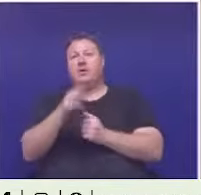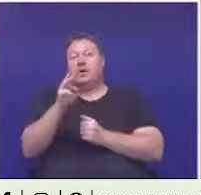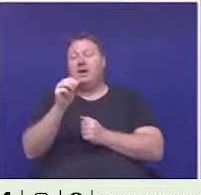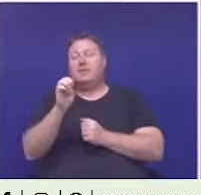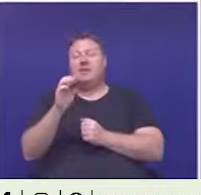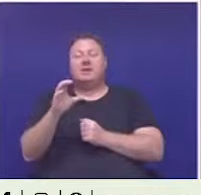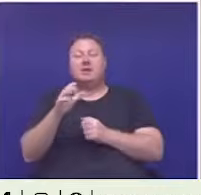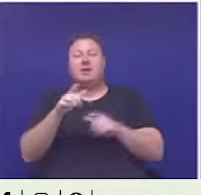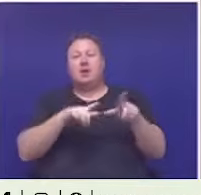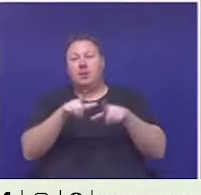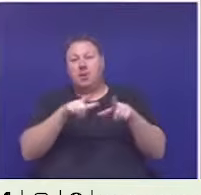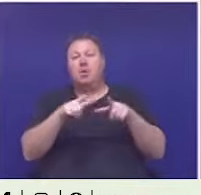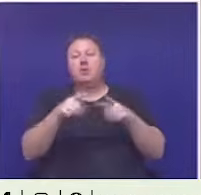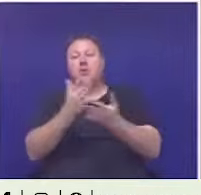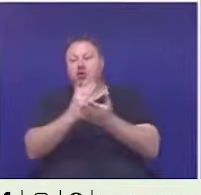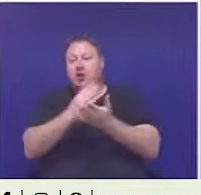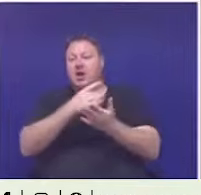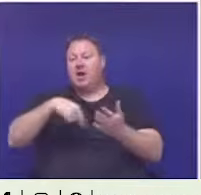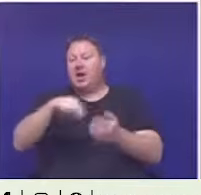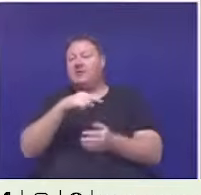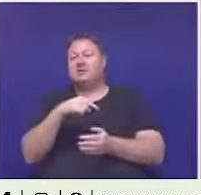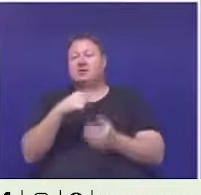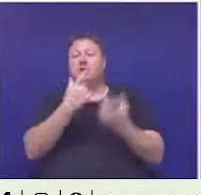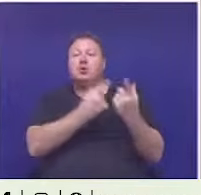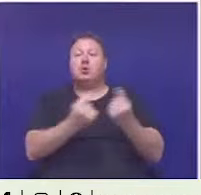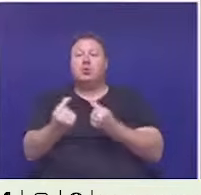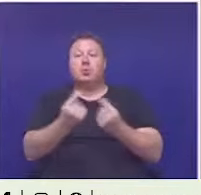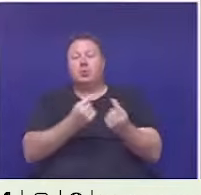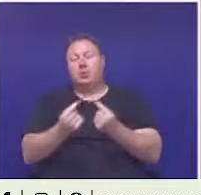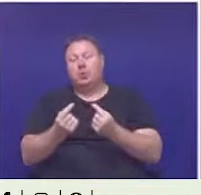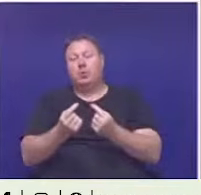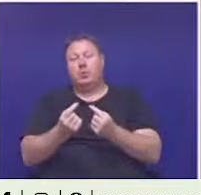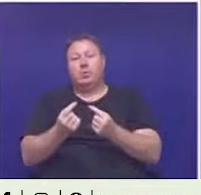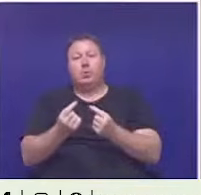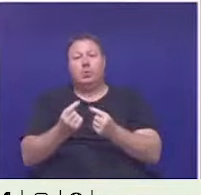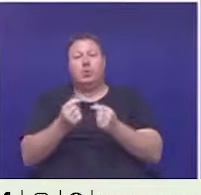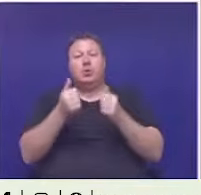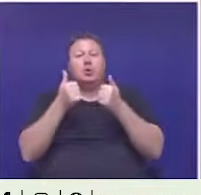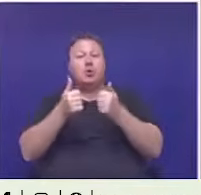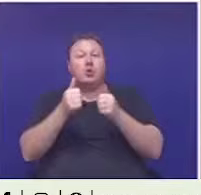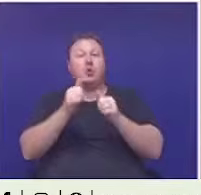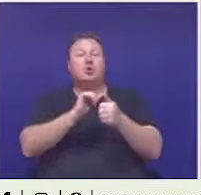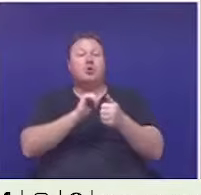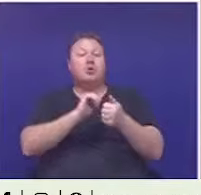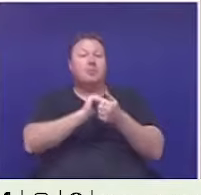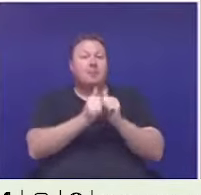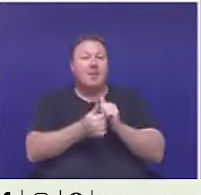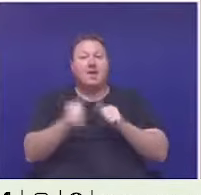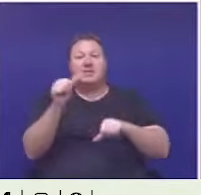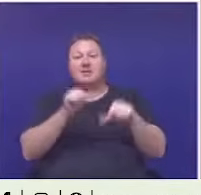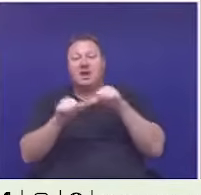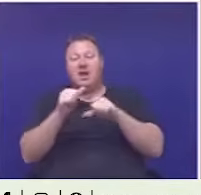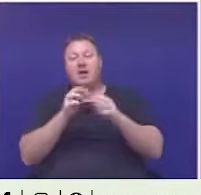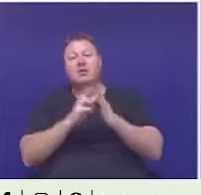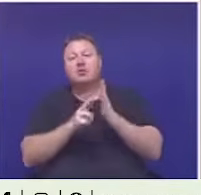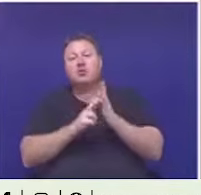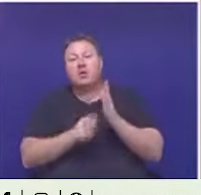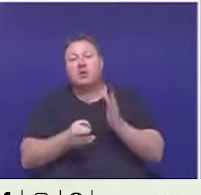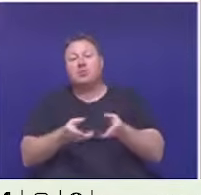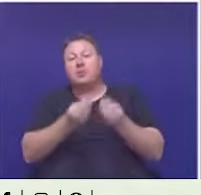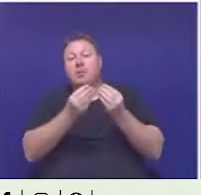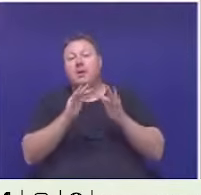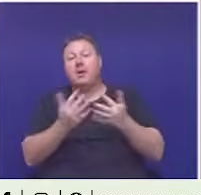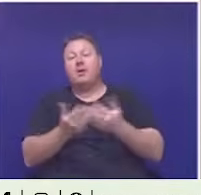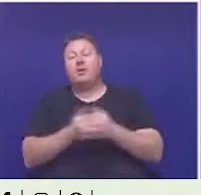Limpopo was sharing with us what they're doing to get such good maths and science results. And one of the